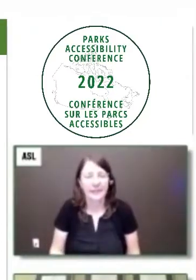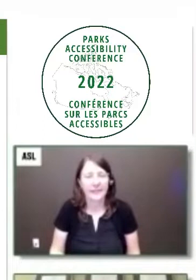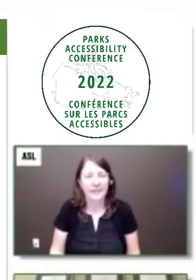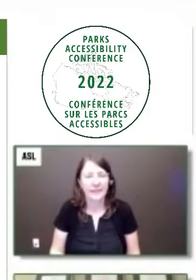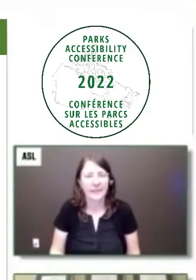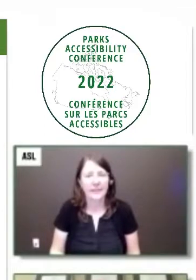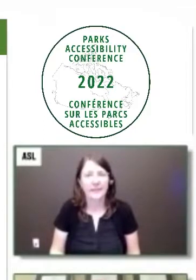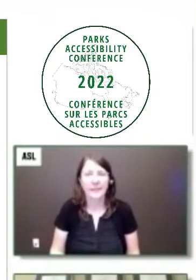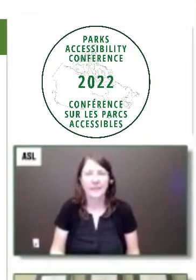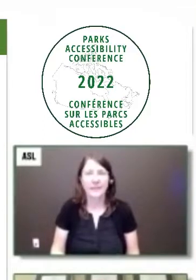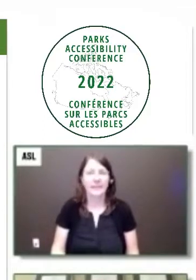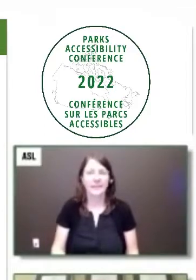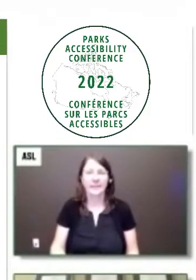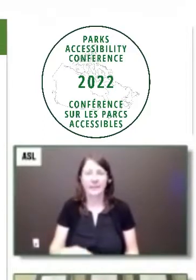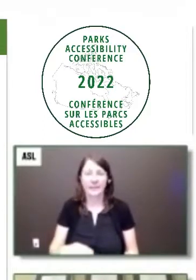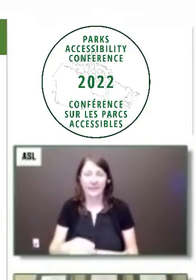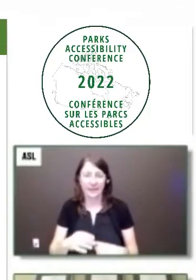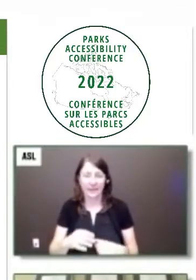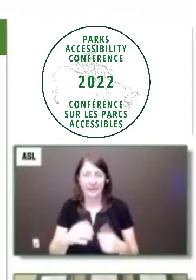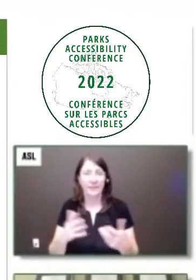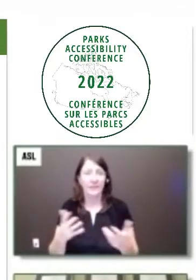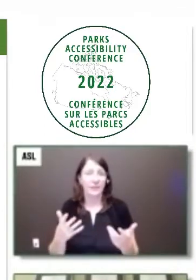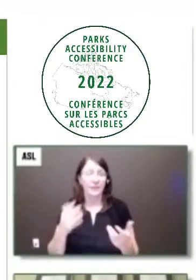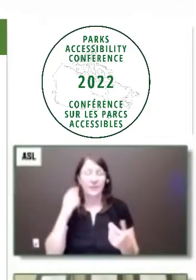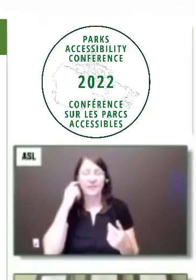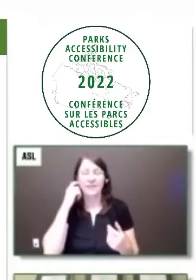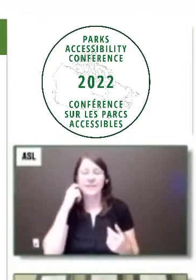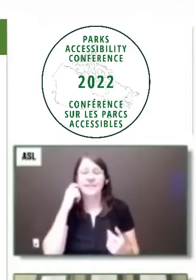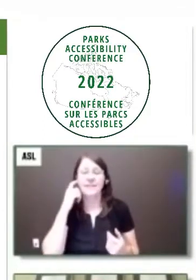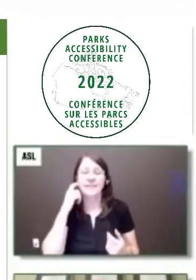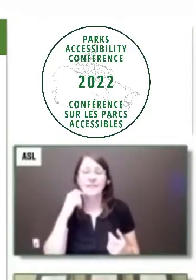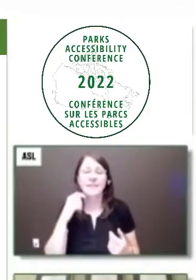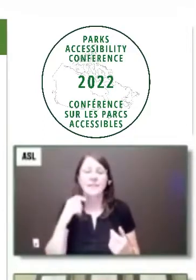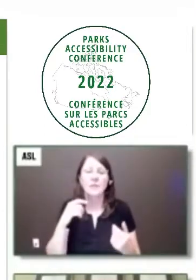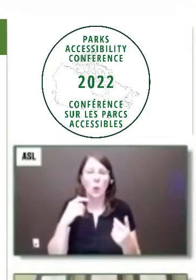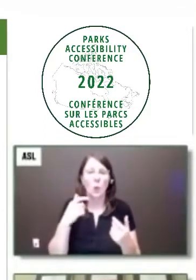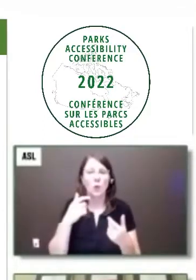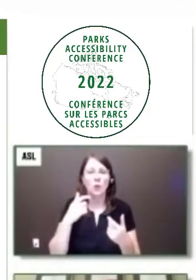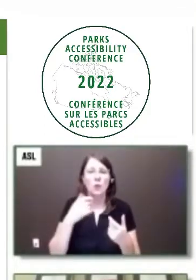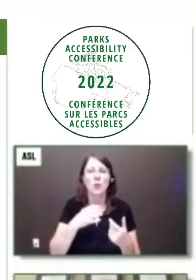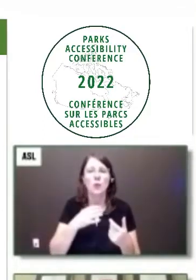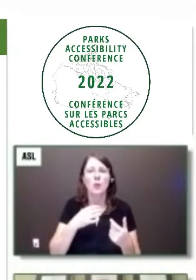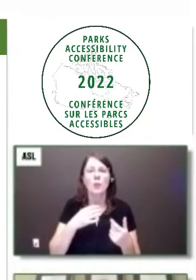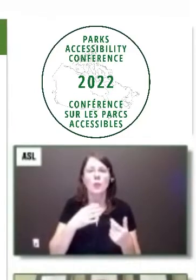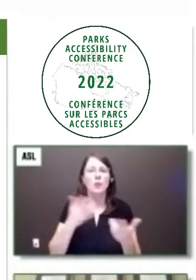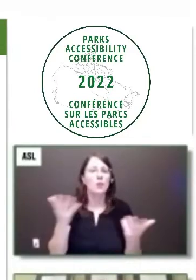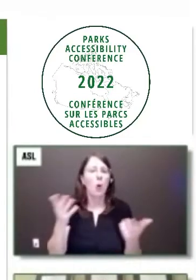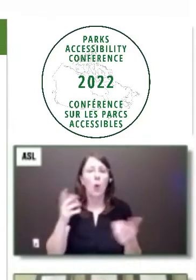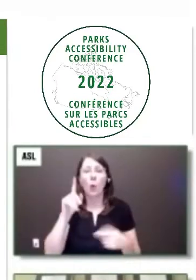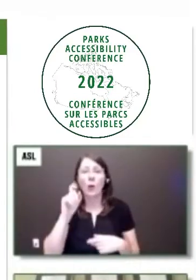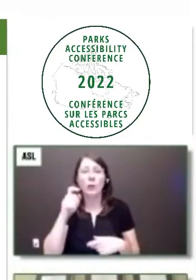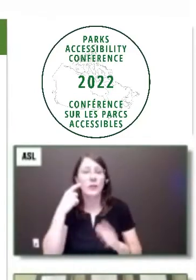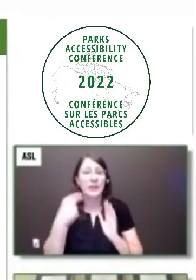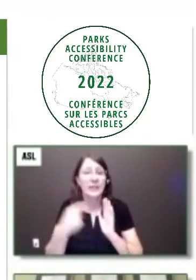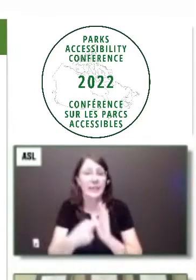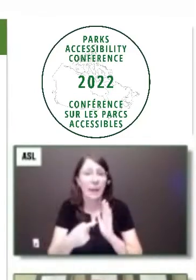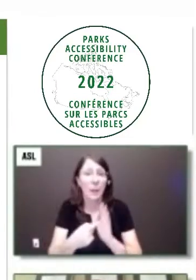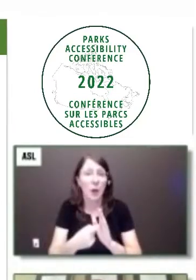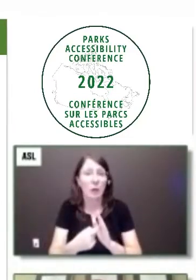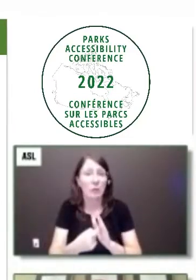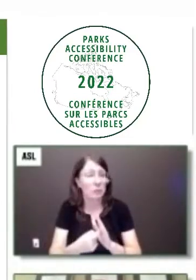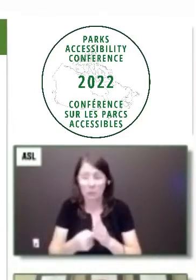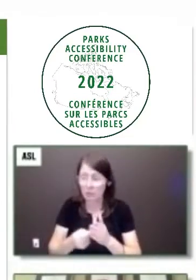of the context, it's why are you going to the park? Example would be camping versus a day